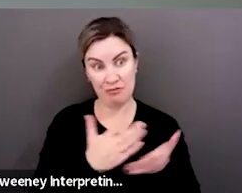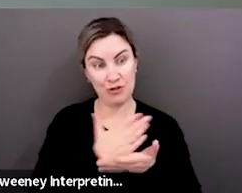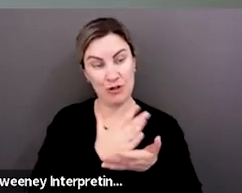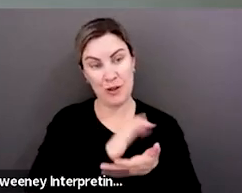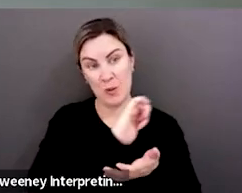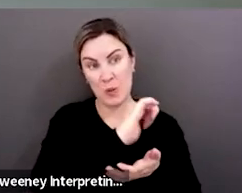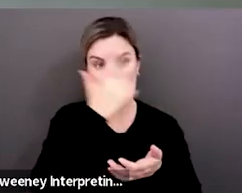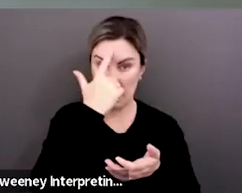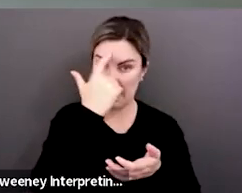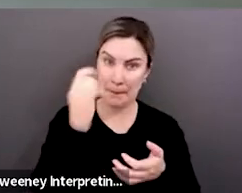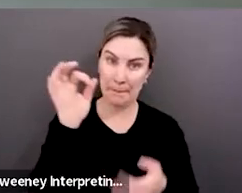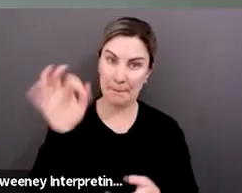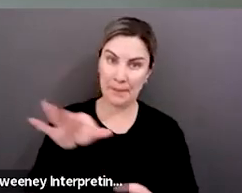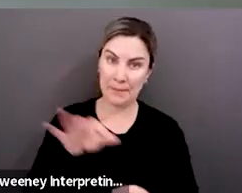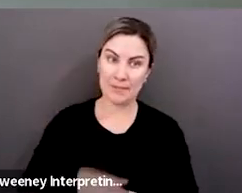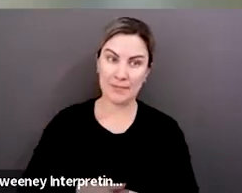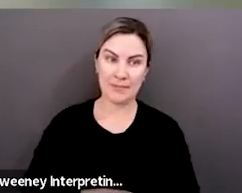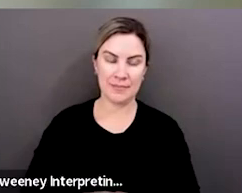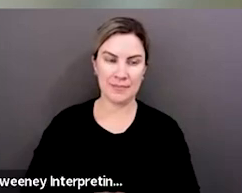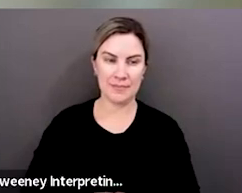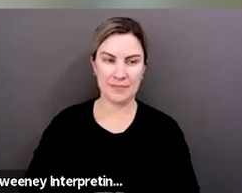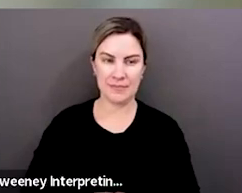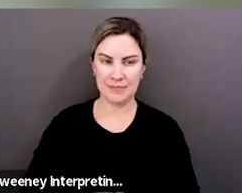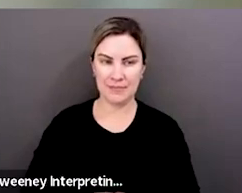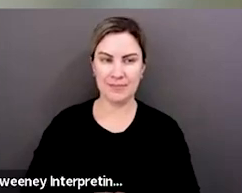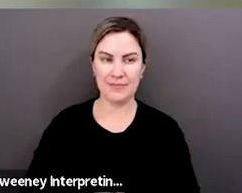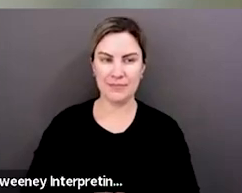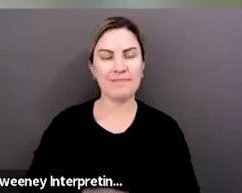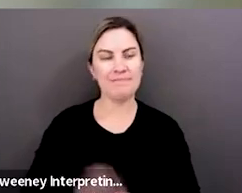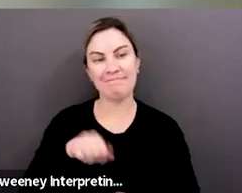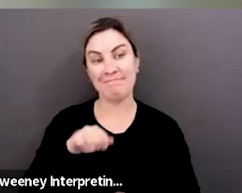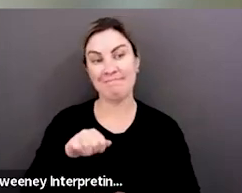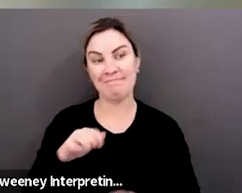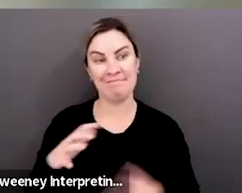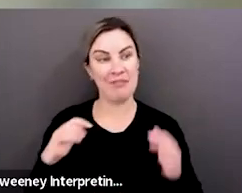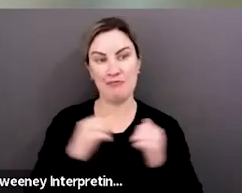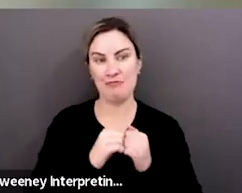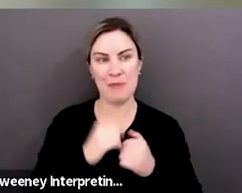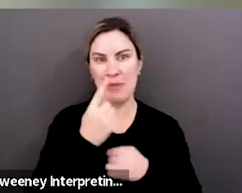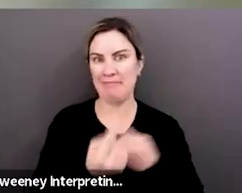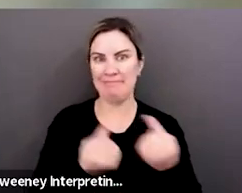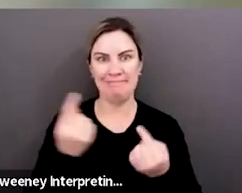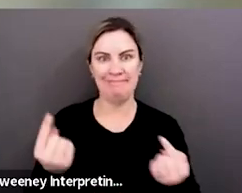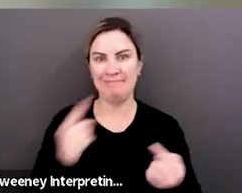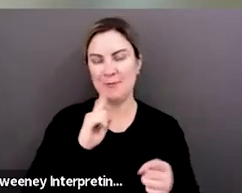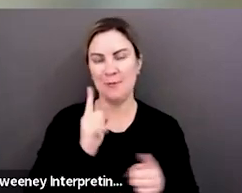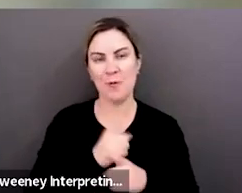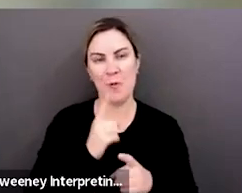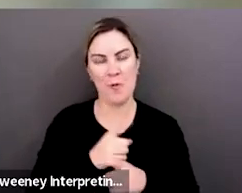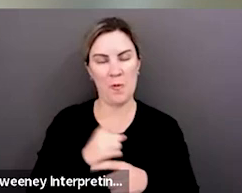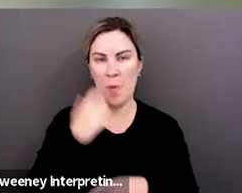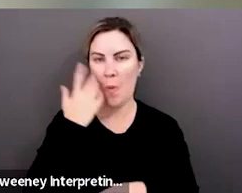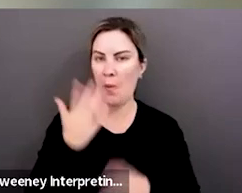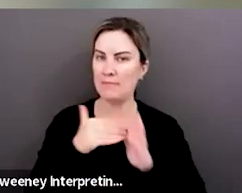takeaway. Sure. Yeah, I'm agreeing with everything that people are saying. Oxygen masks on first,